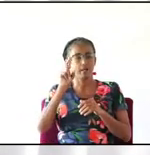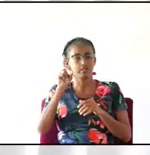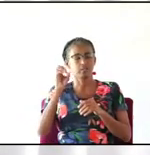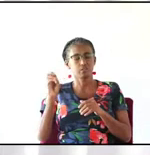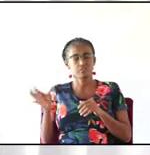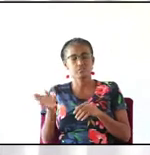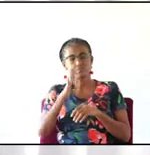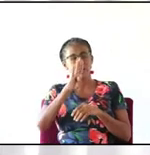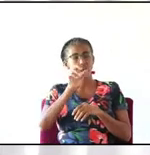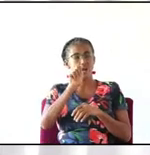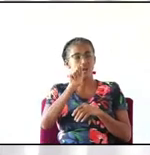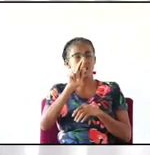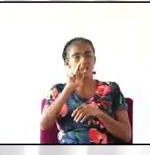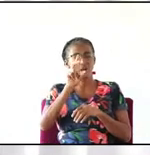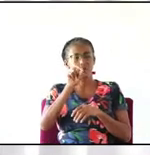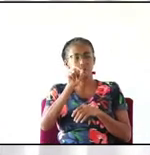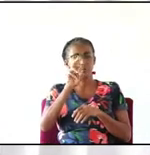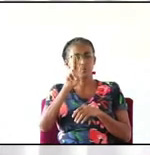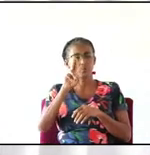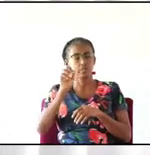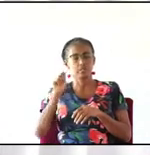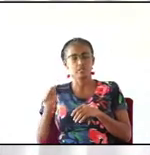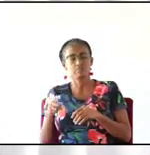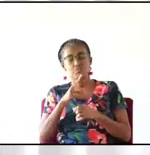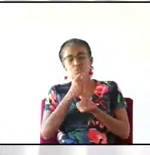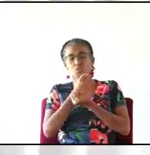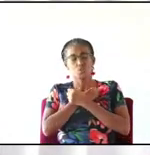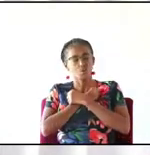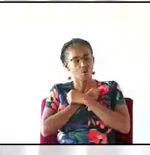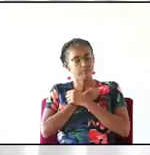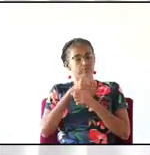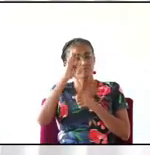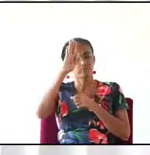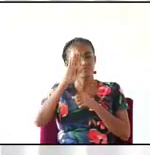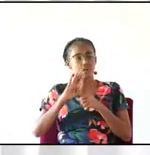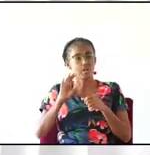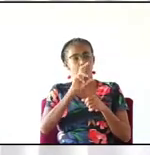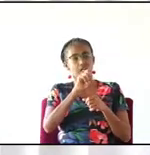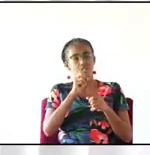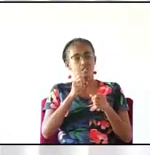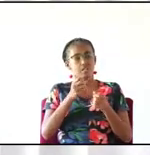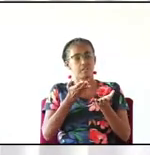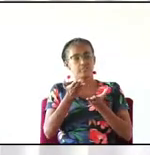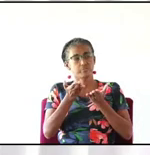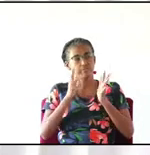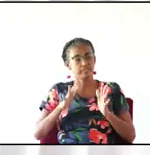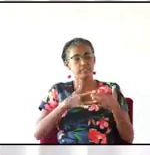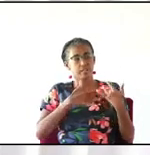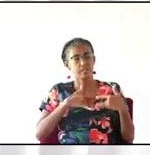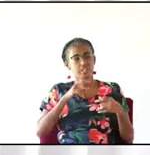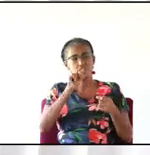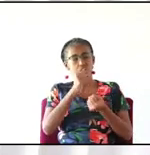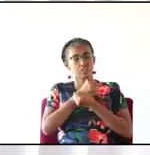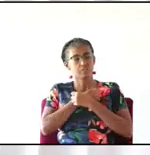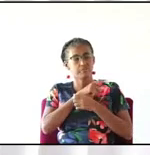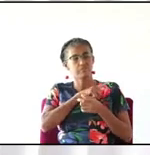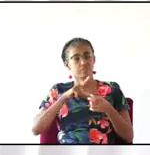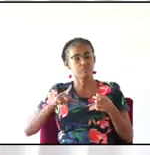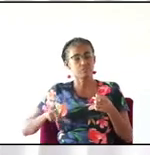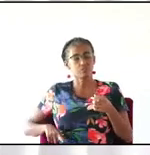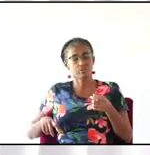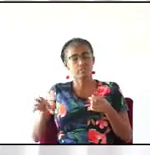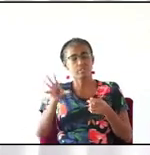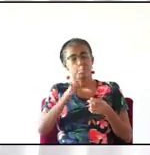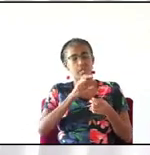God, passionate, has a servant's heart, and he loves the Lord. And